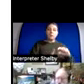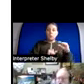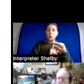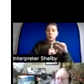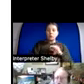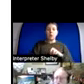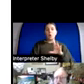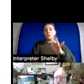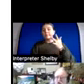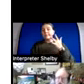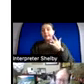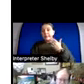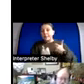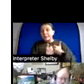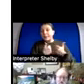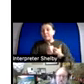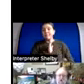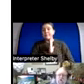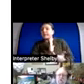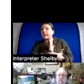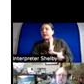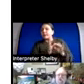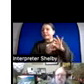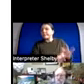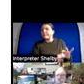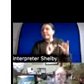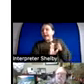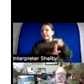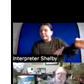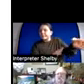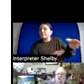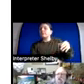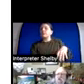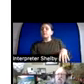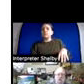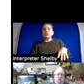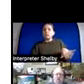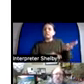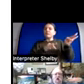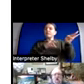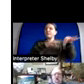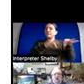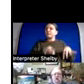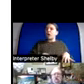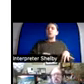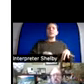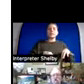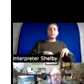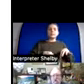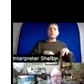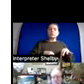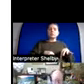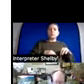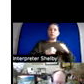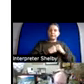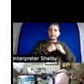favorite game or something like that you know where it's just a series of instructions working on structured